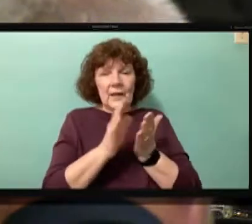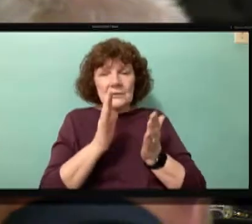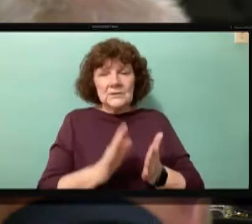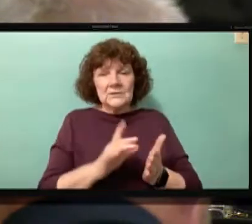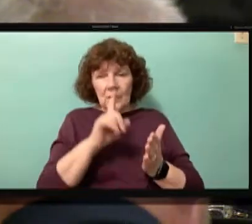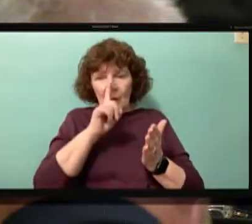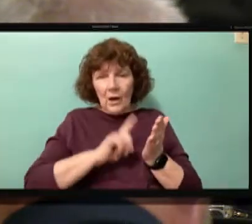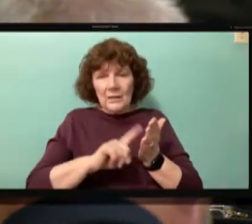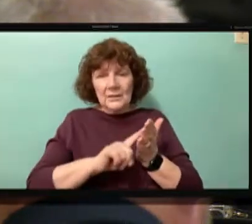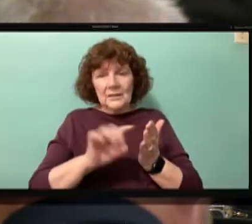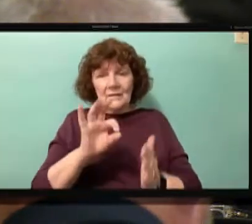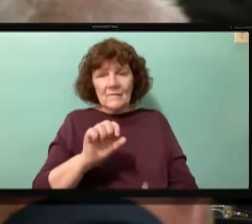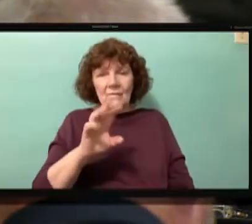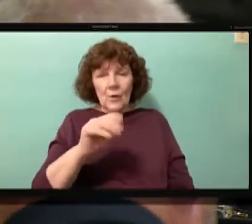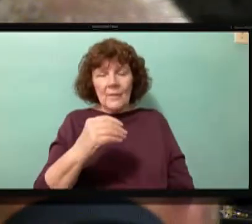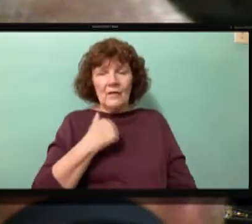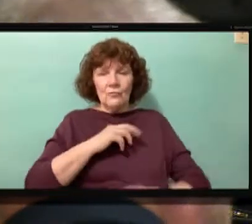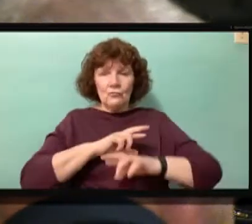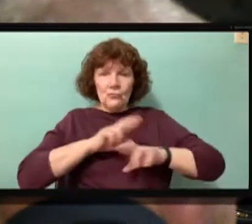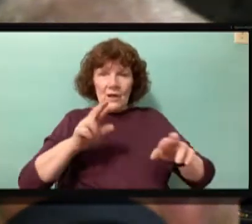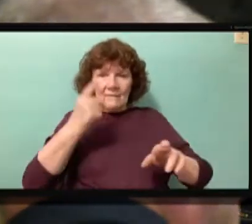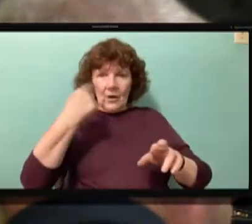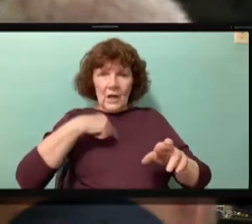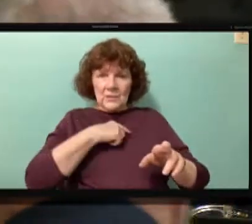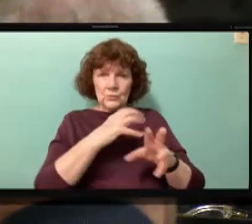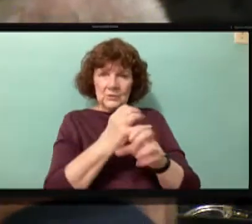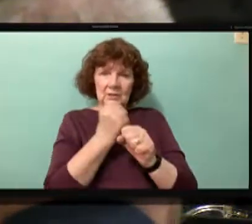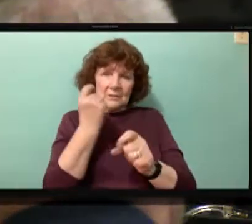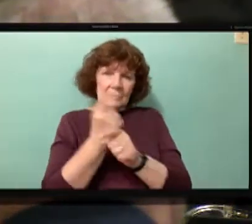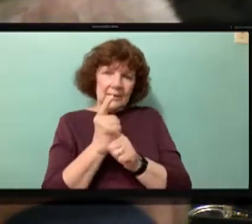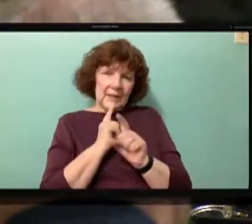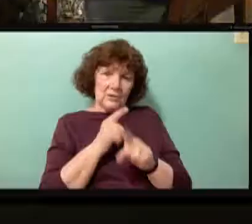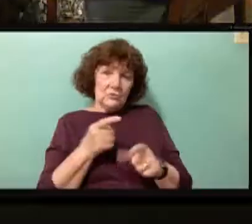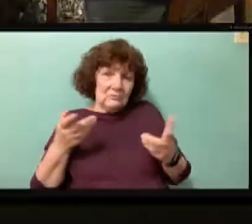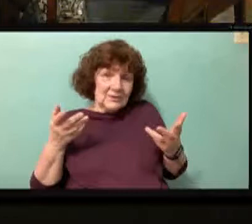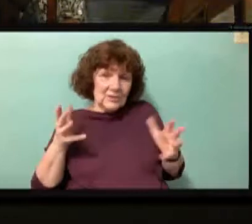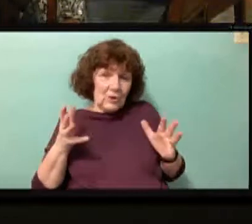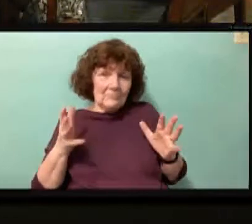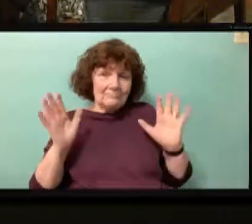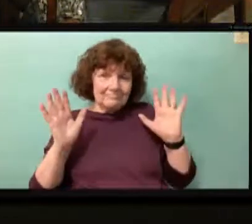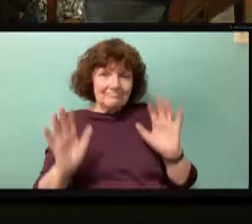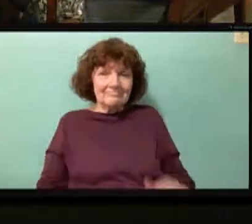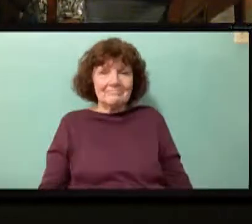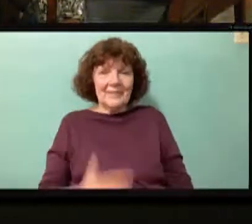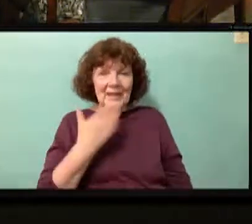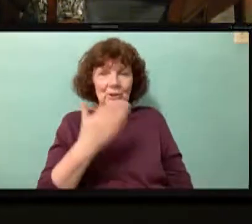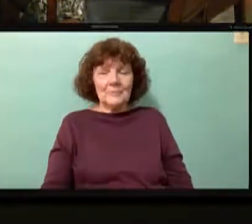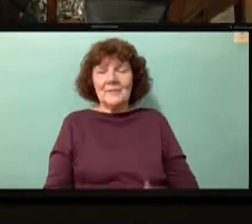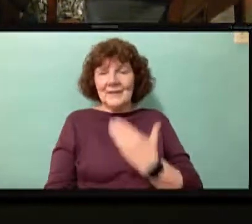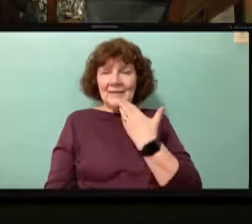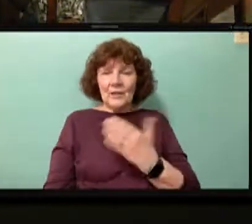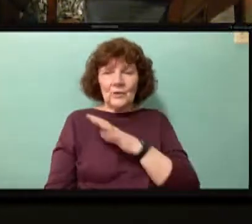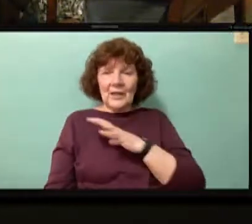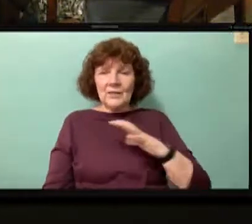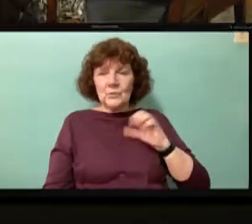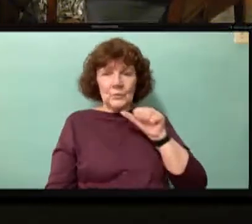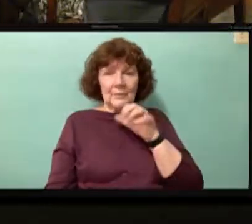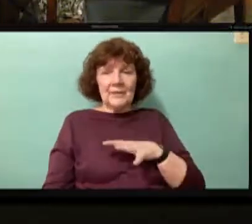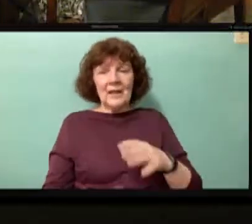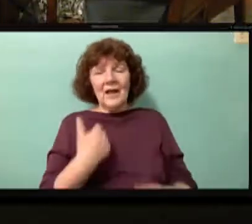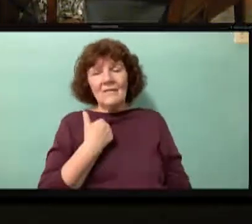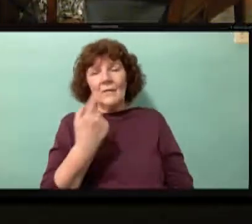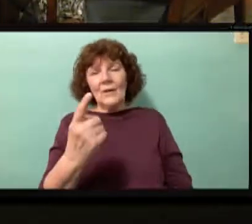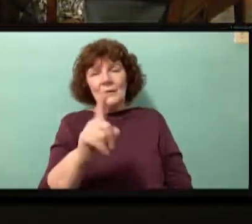them readily available to us. That's all. That's it for me. Thanks. Thank you, Councilman Mosley. Yeah, I just had one question. I want